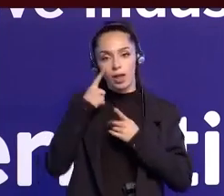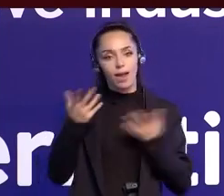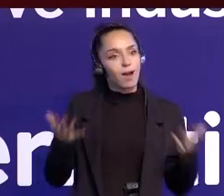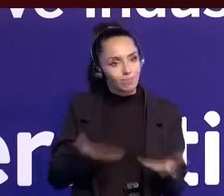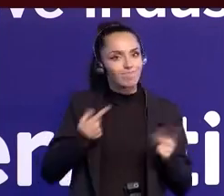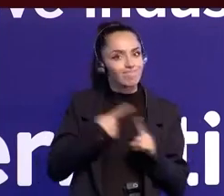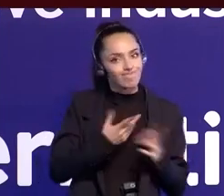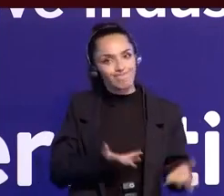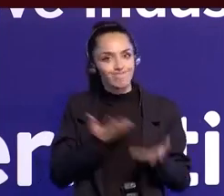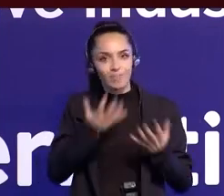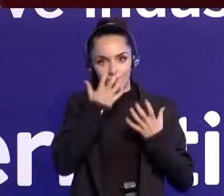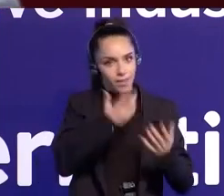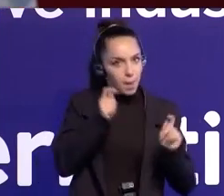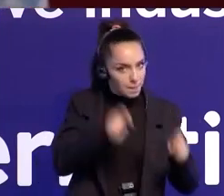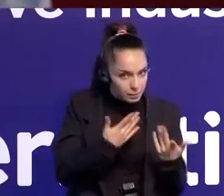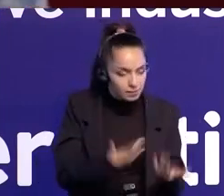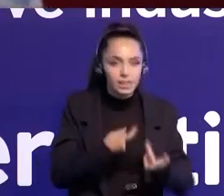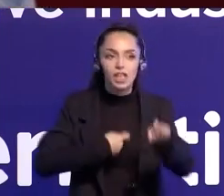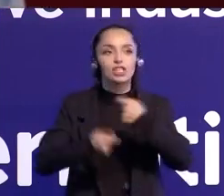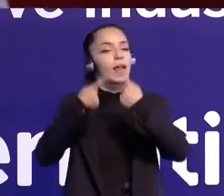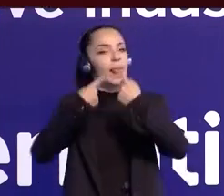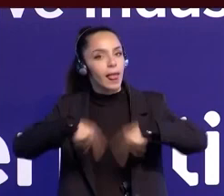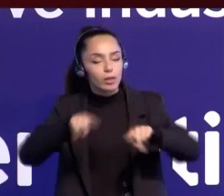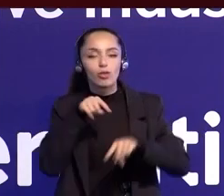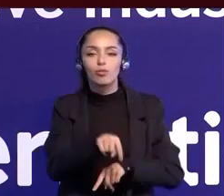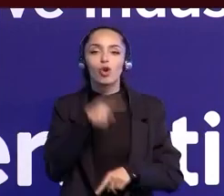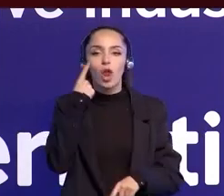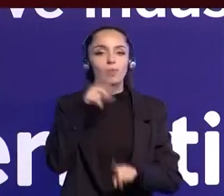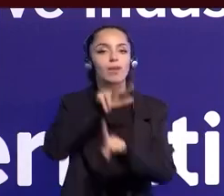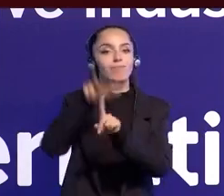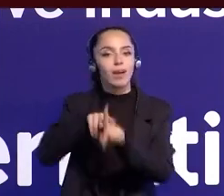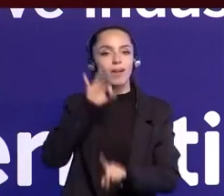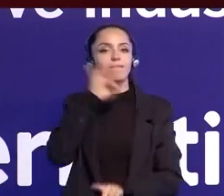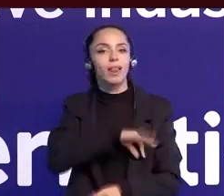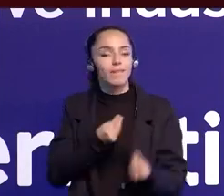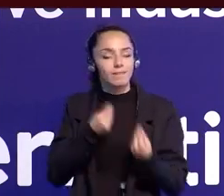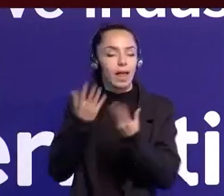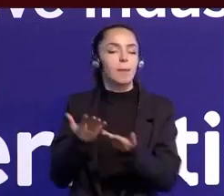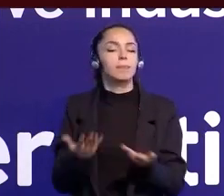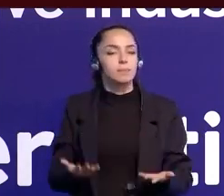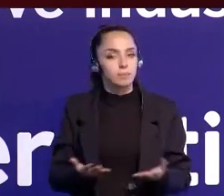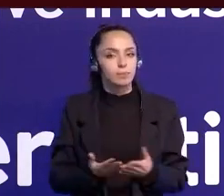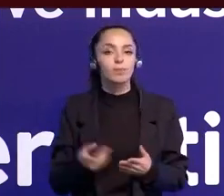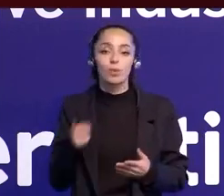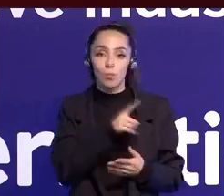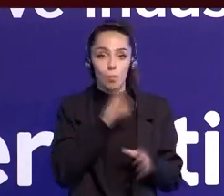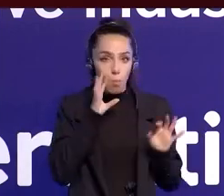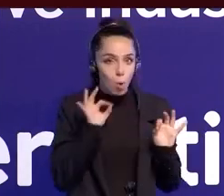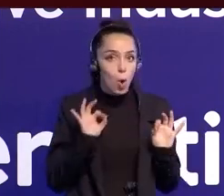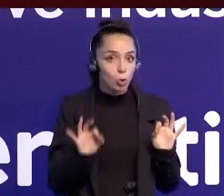and platforms that would help them to assess, to access new markets in a more effective